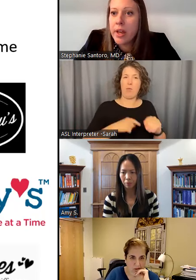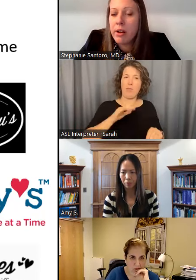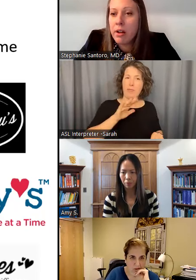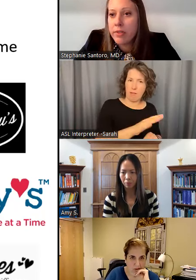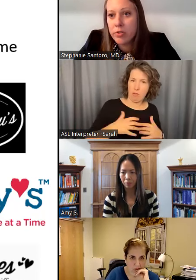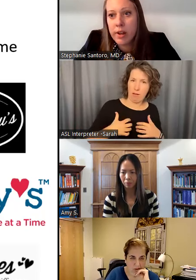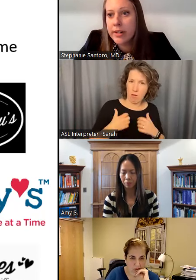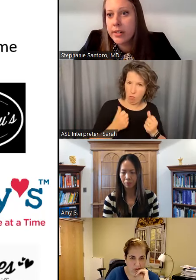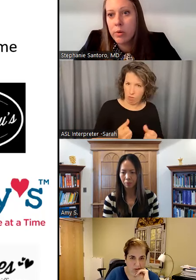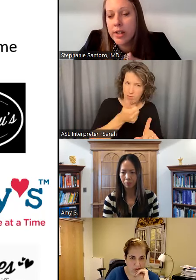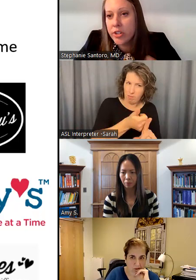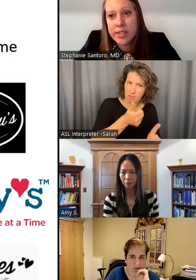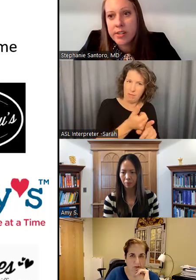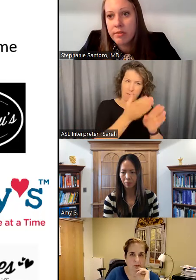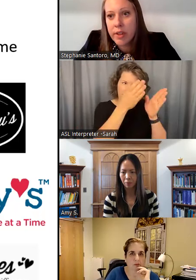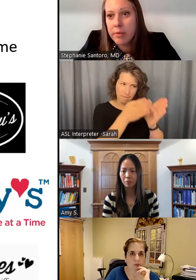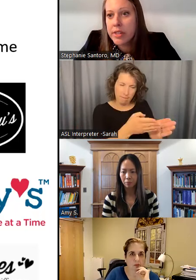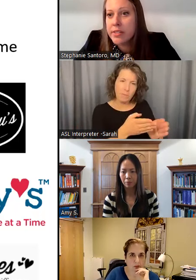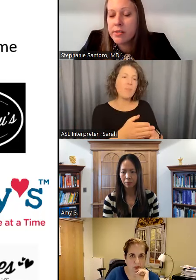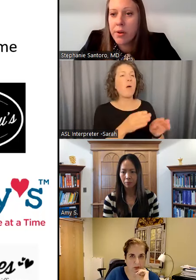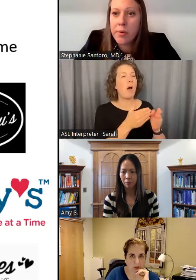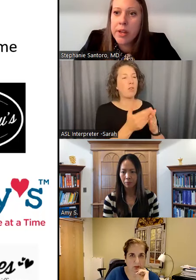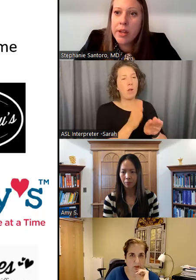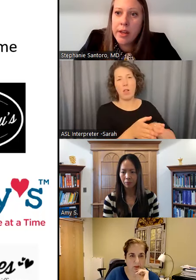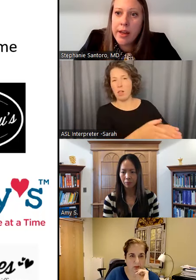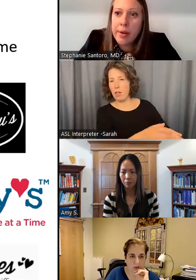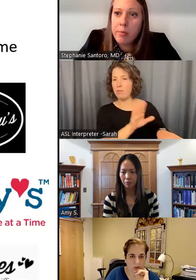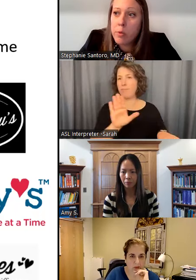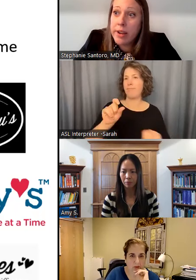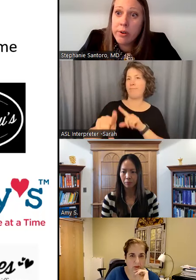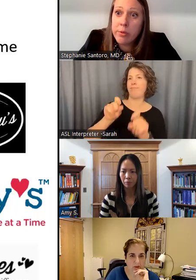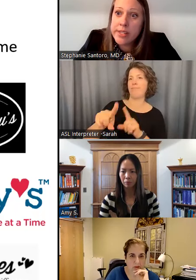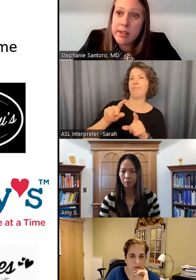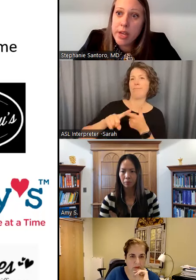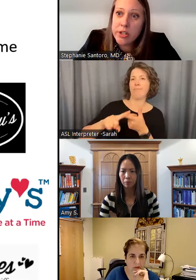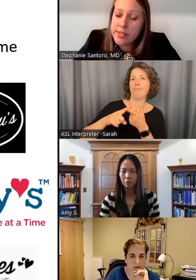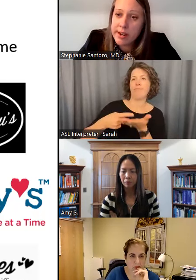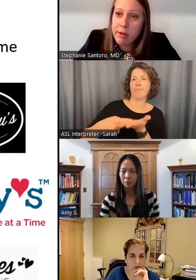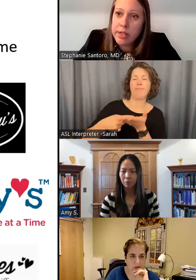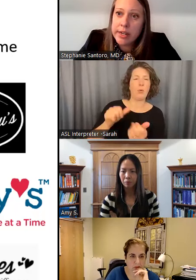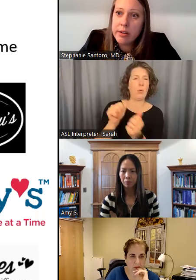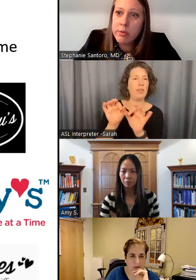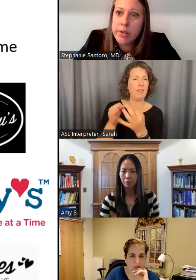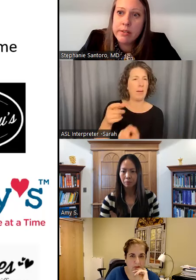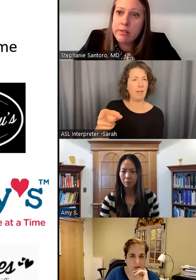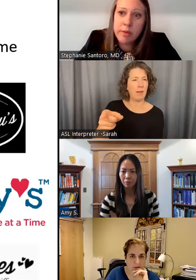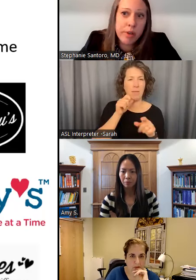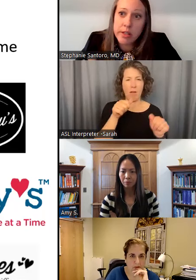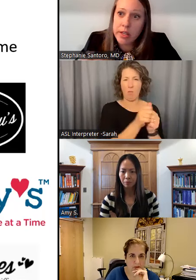and often direct questions to the families. So whenever we see patients in our clinic,